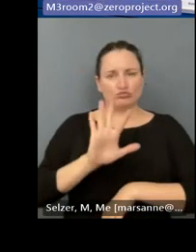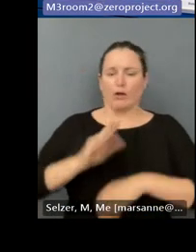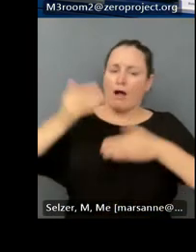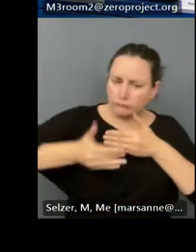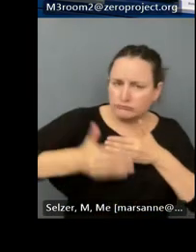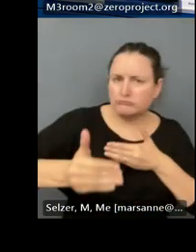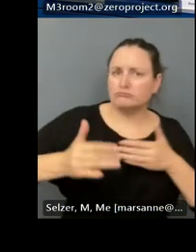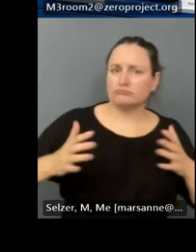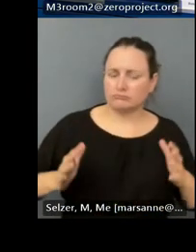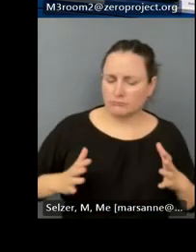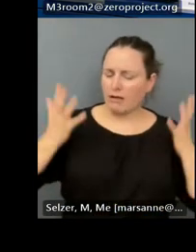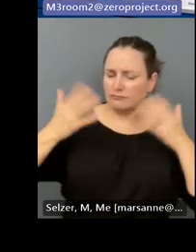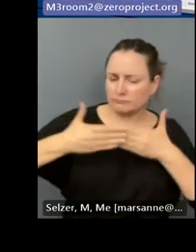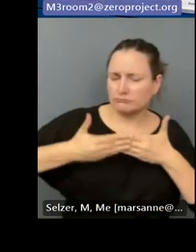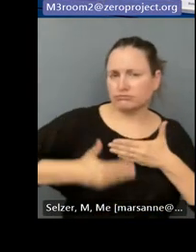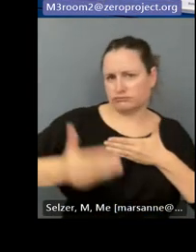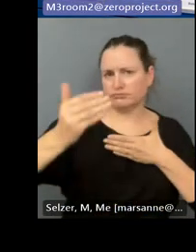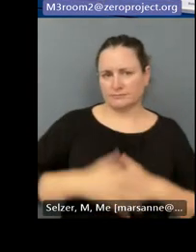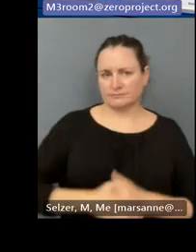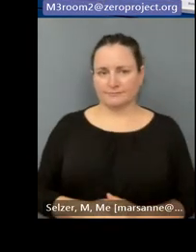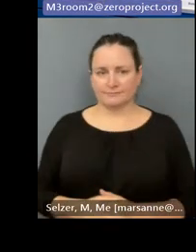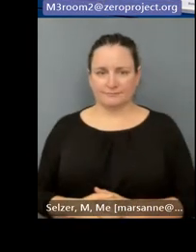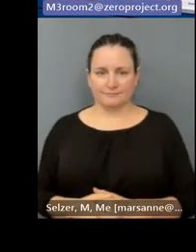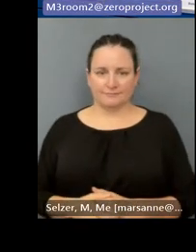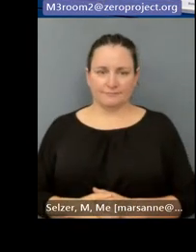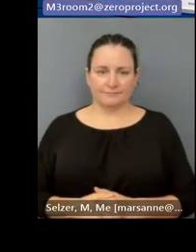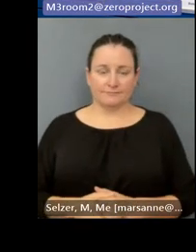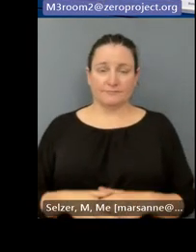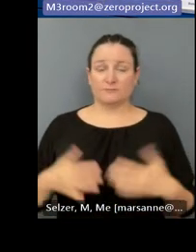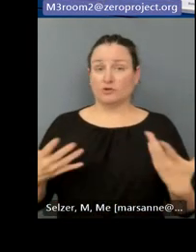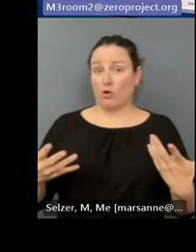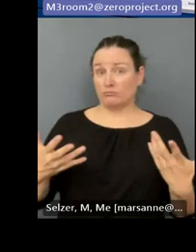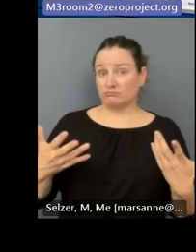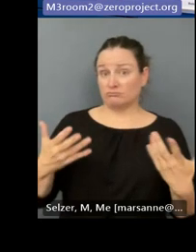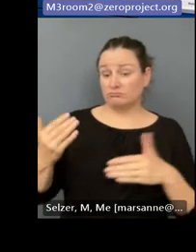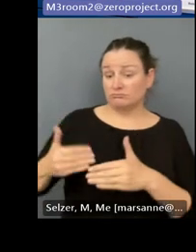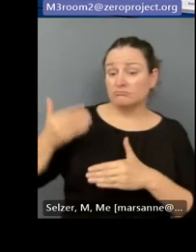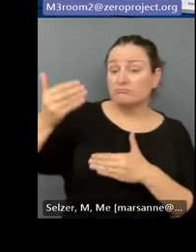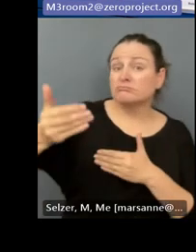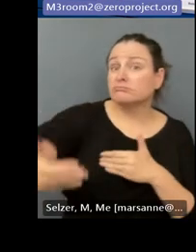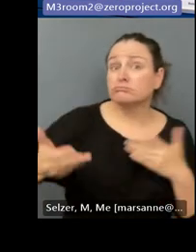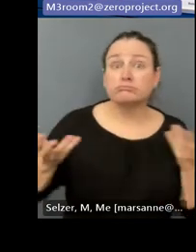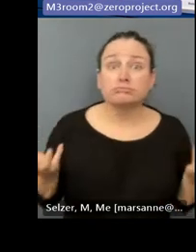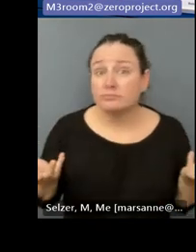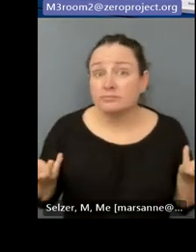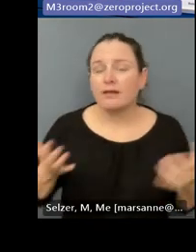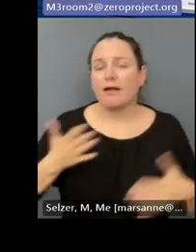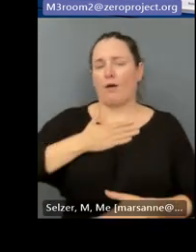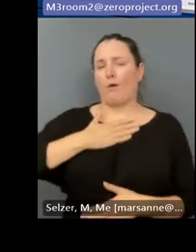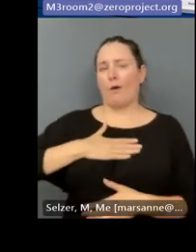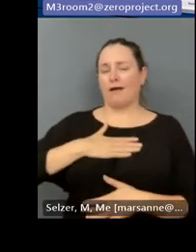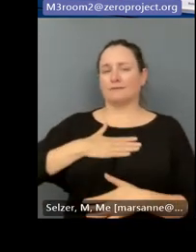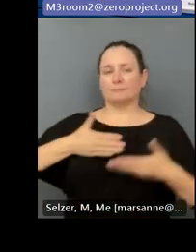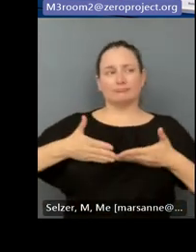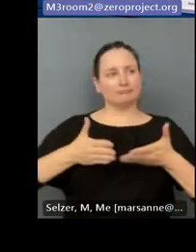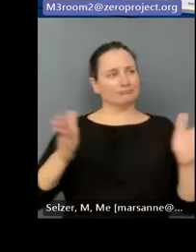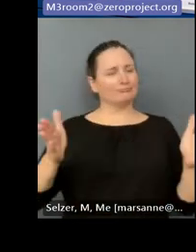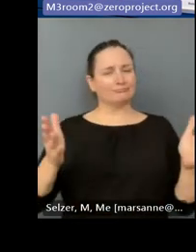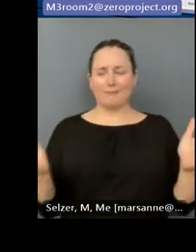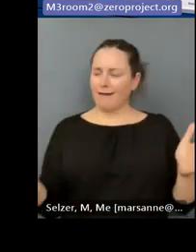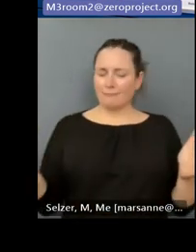next? The future we envision is inclusive, full of achievement that reflect